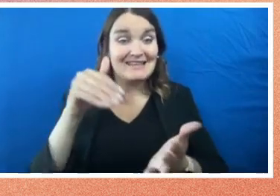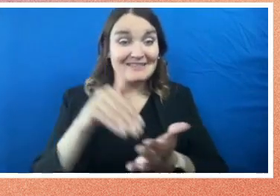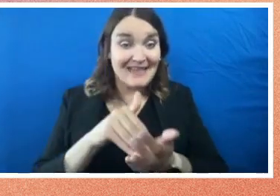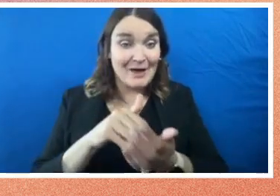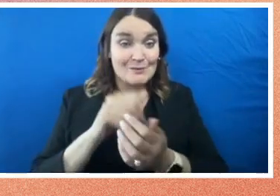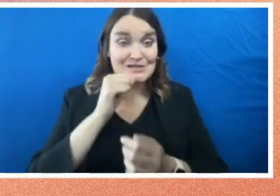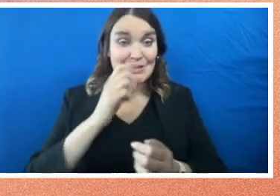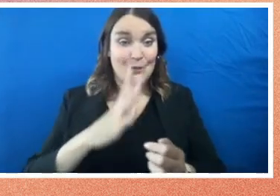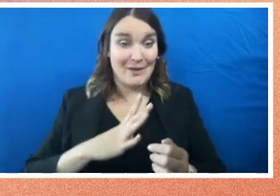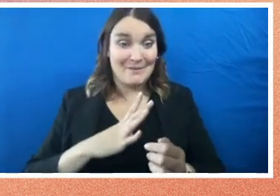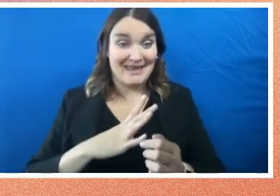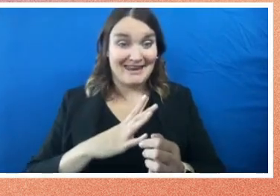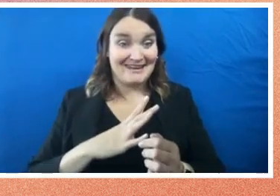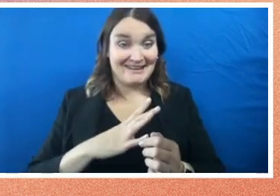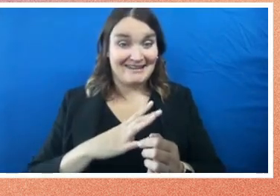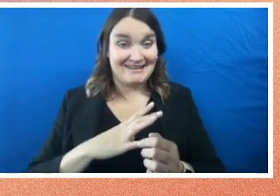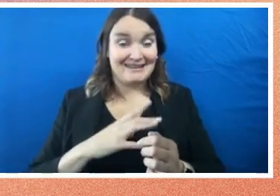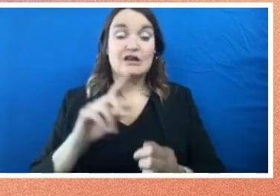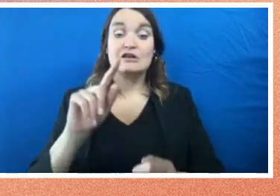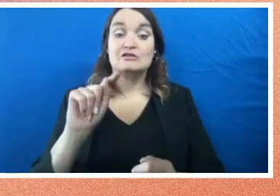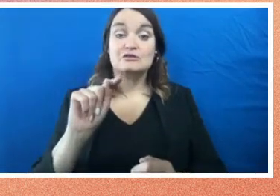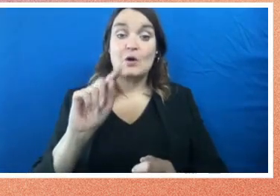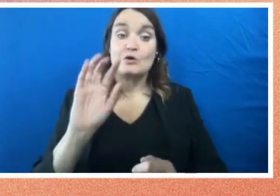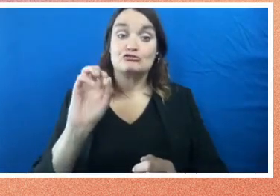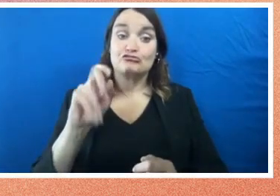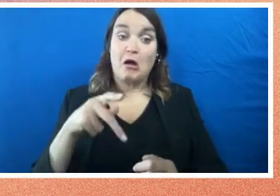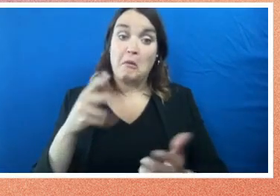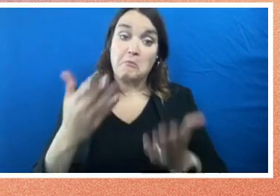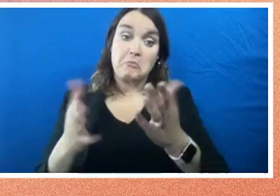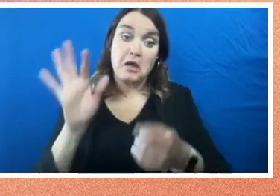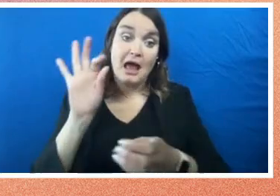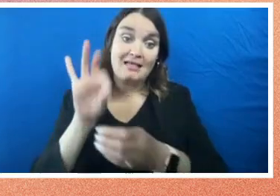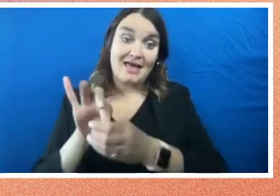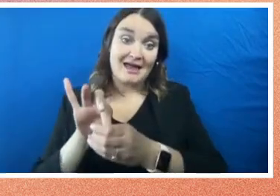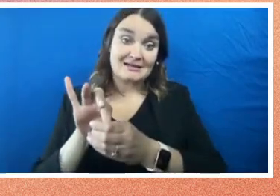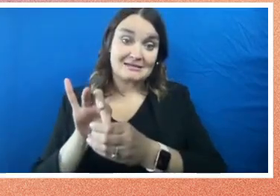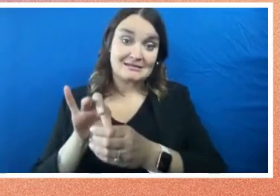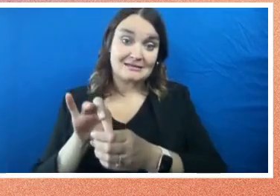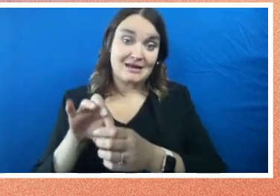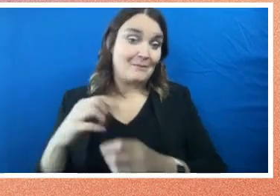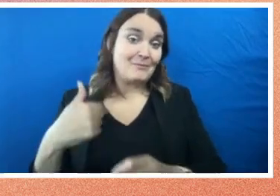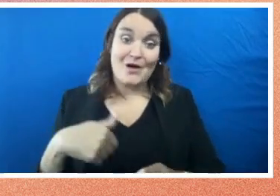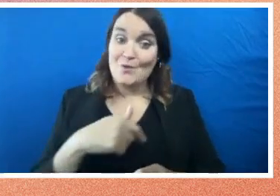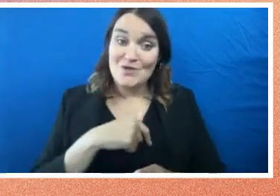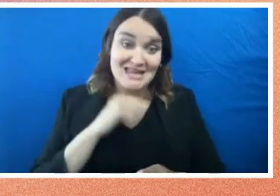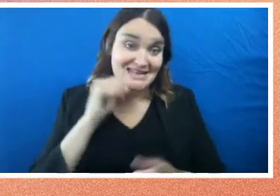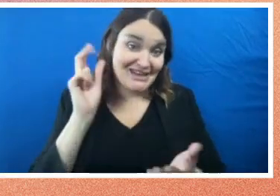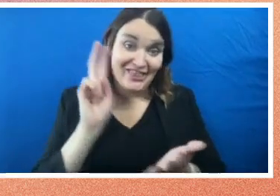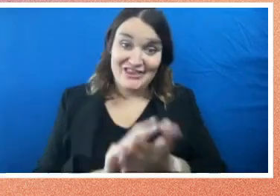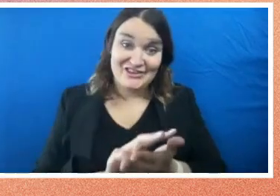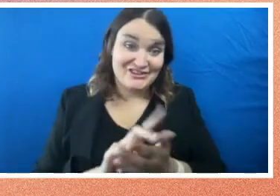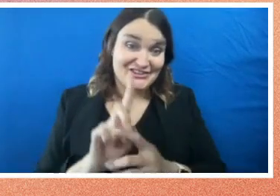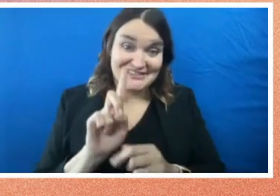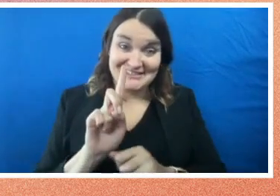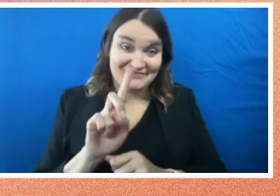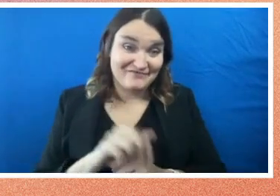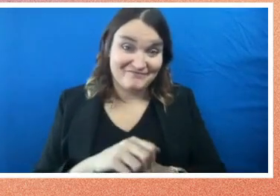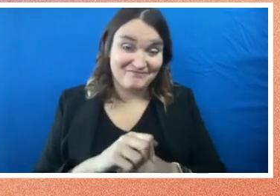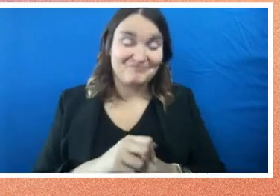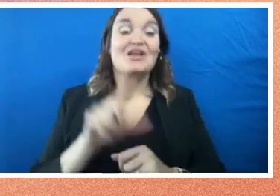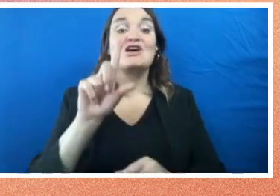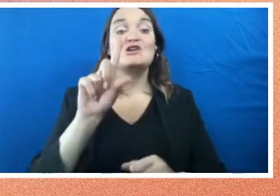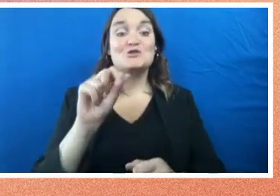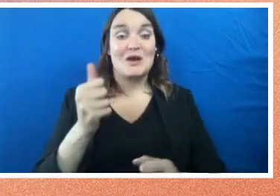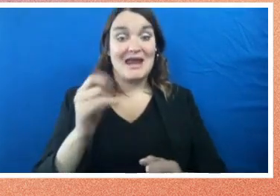But Trump may have been elected, but we weren't defeated. In 2018, I personally promised